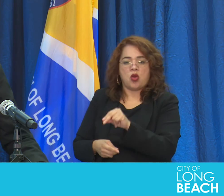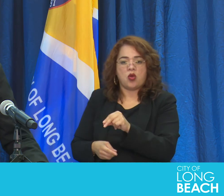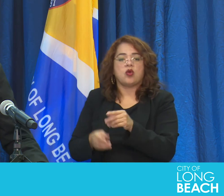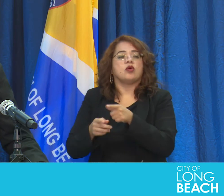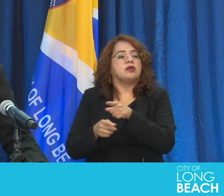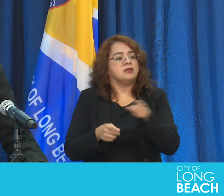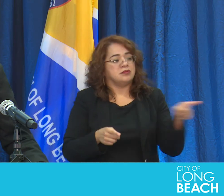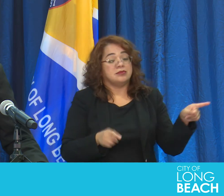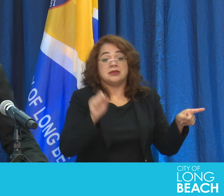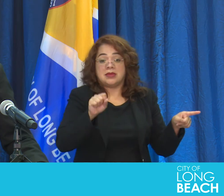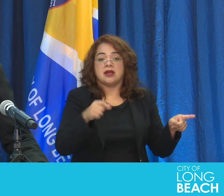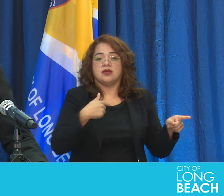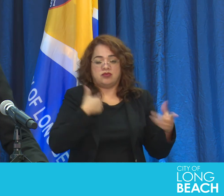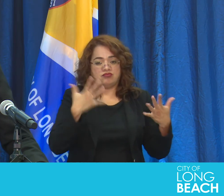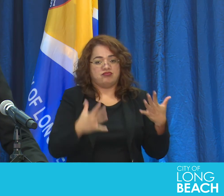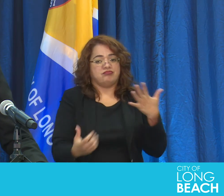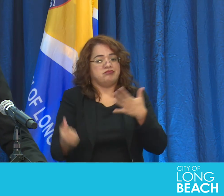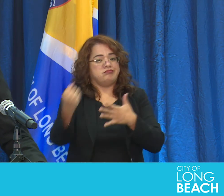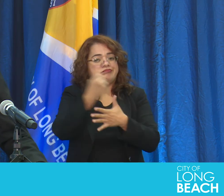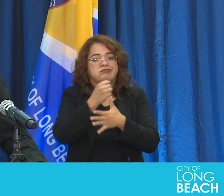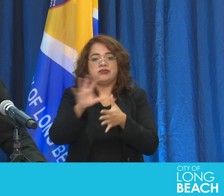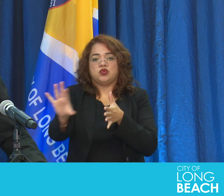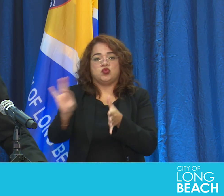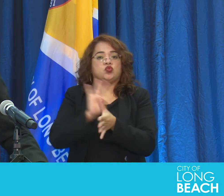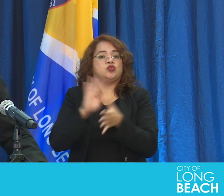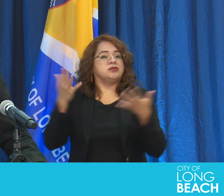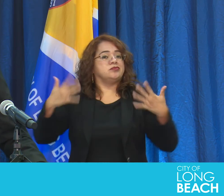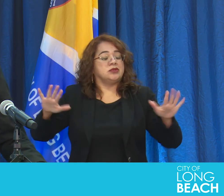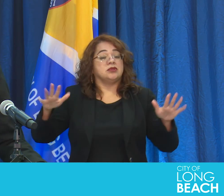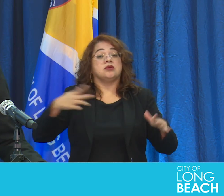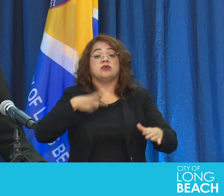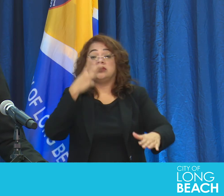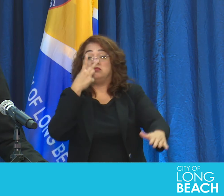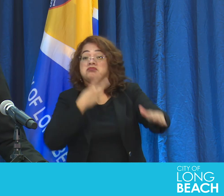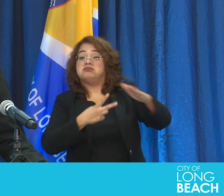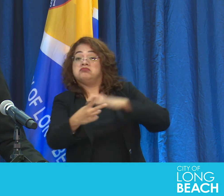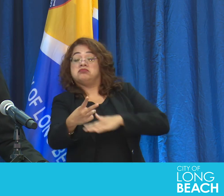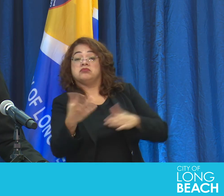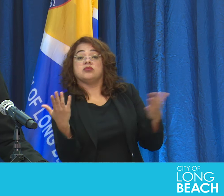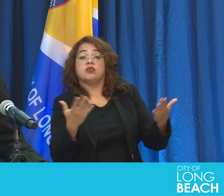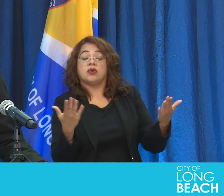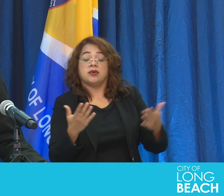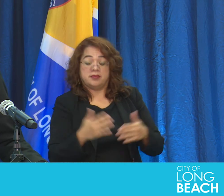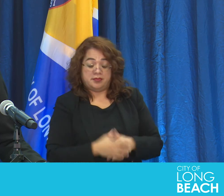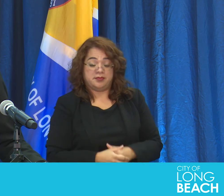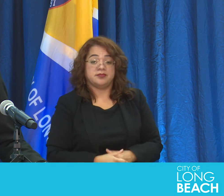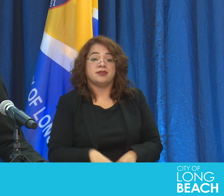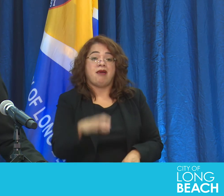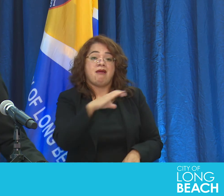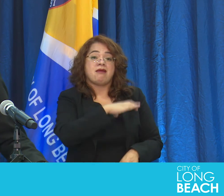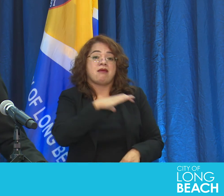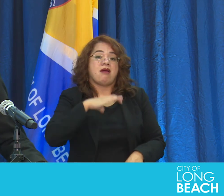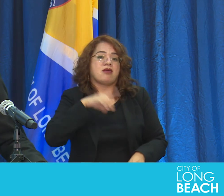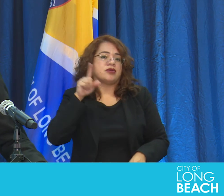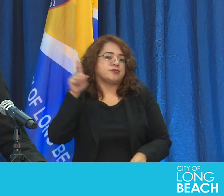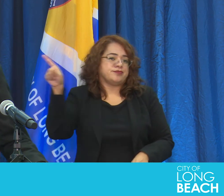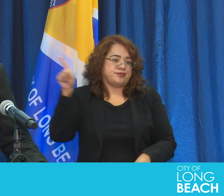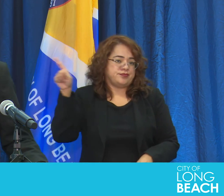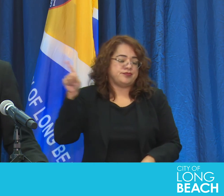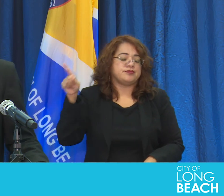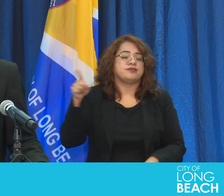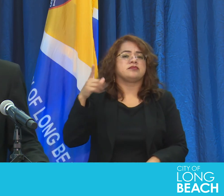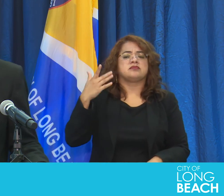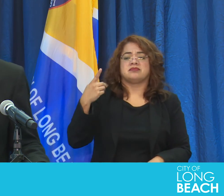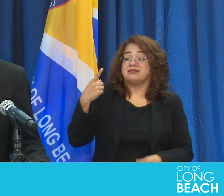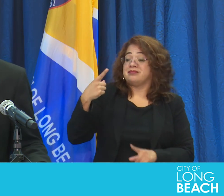One is we have to also anticipate the possibility that the Congress at some point in the next few